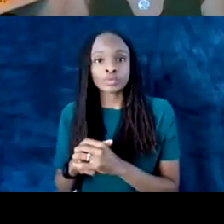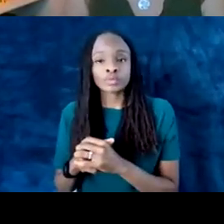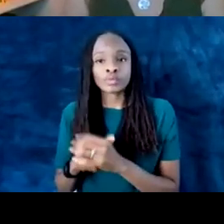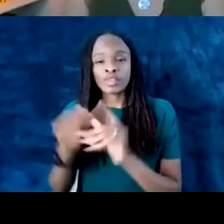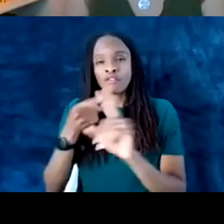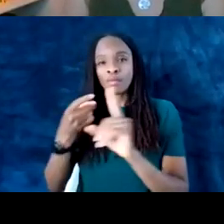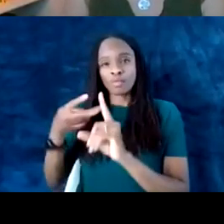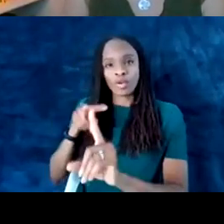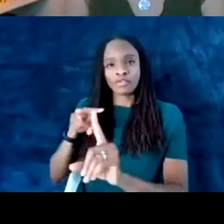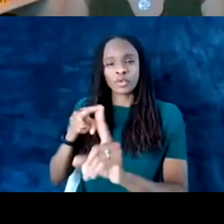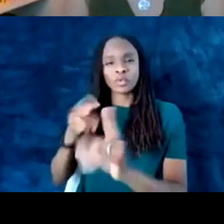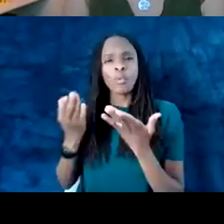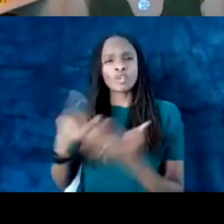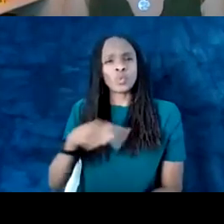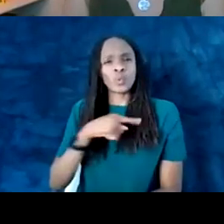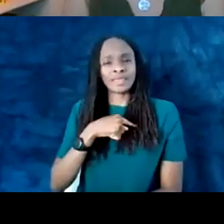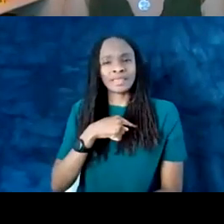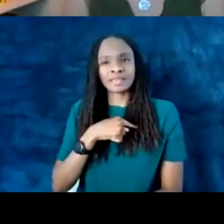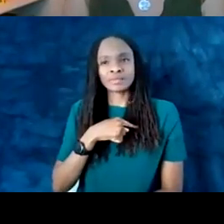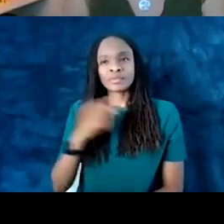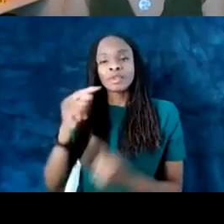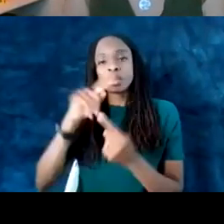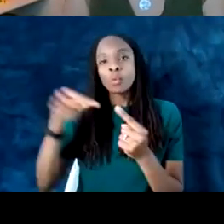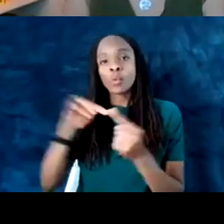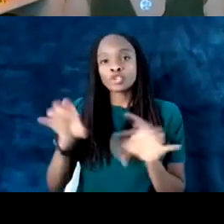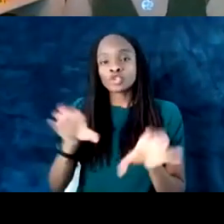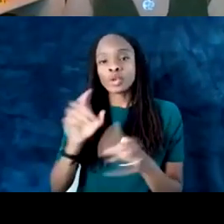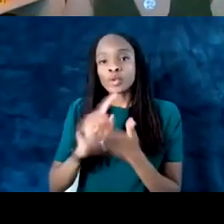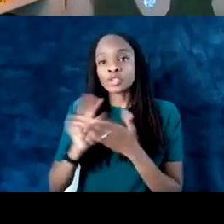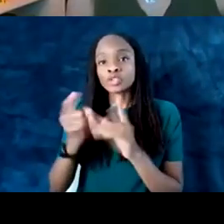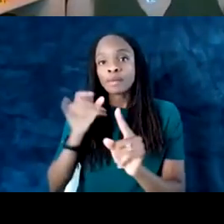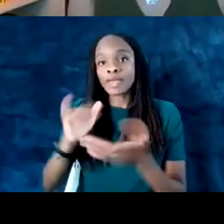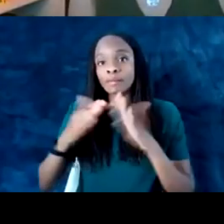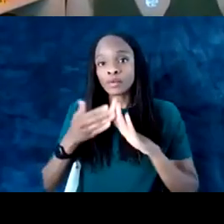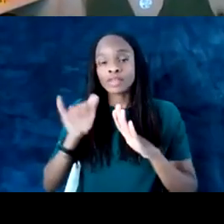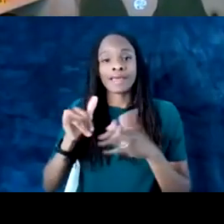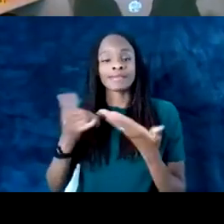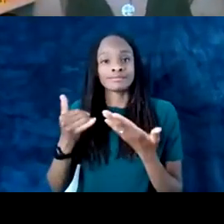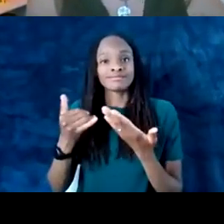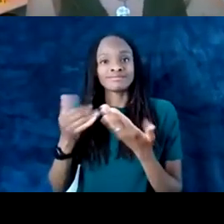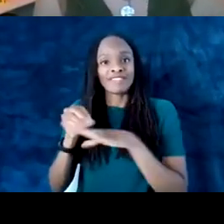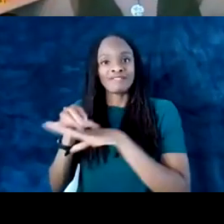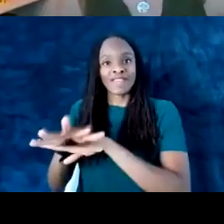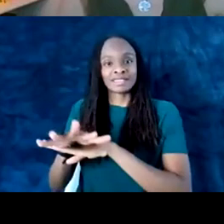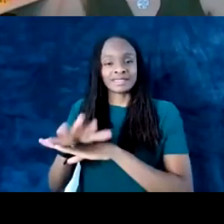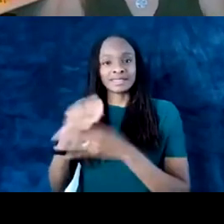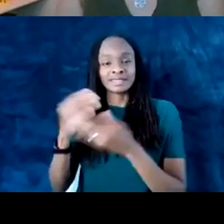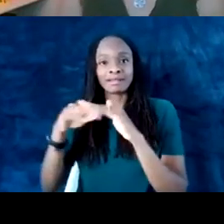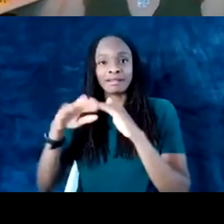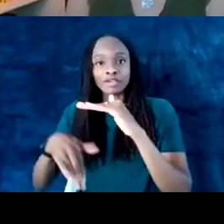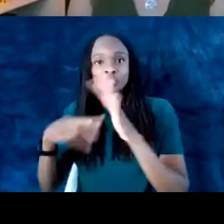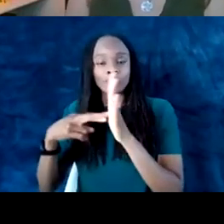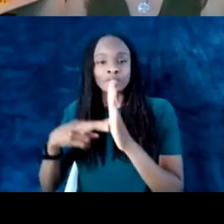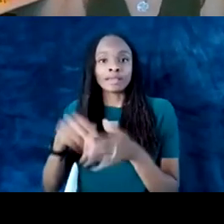point of view is what do we need, when you're doing the research from that community, that affected community, the underrepresented community, the BIPOC communities, whoever,